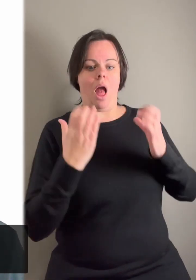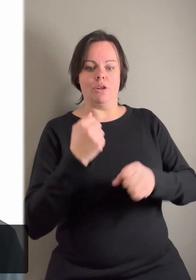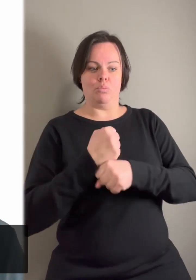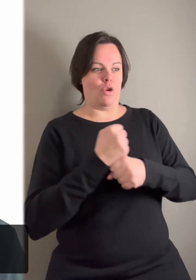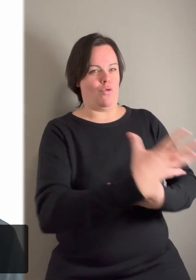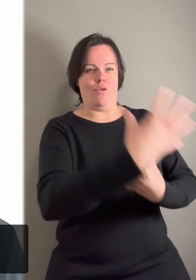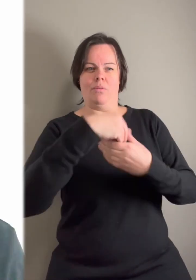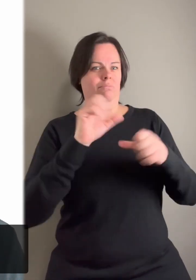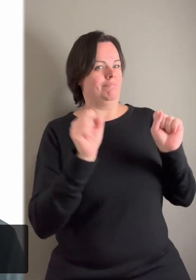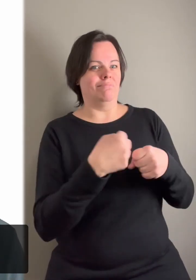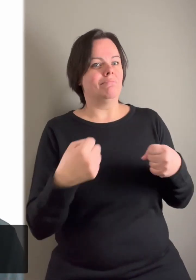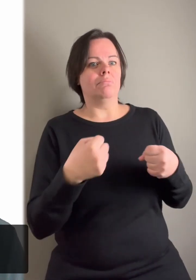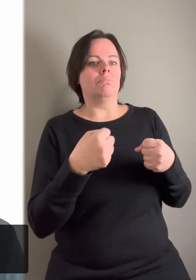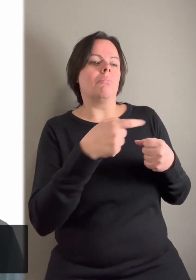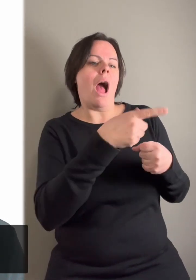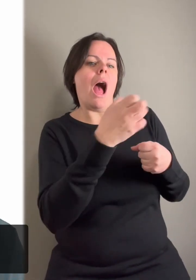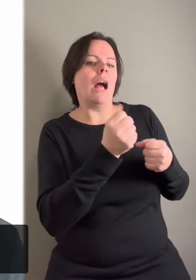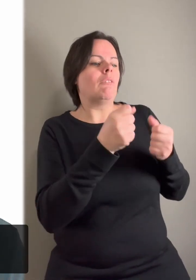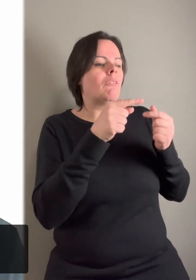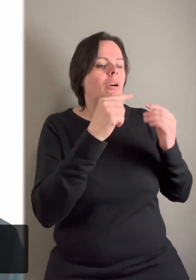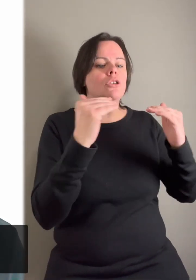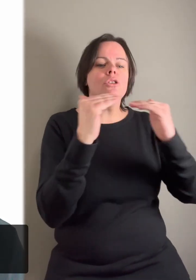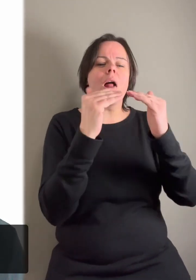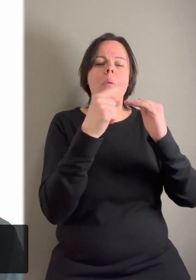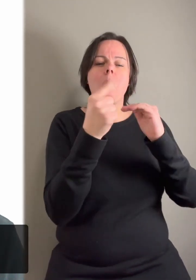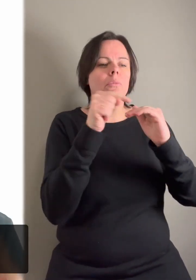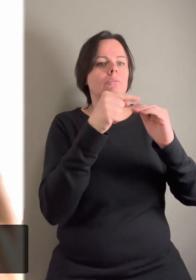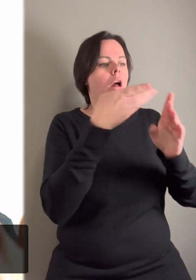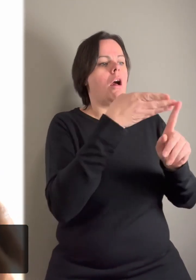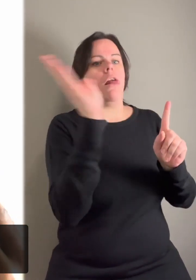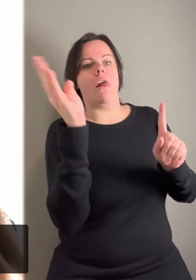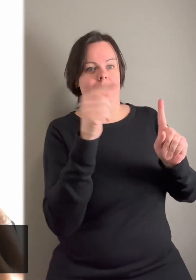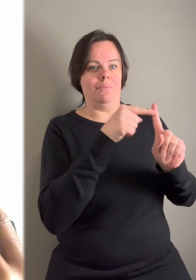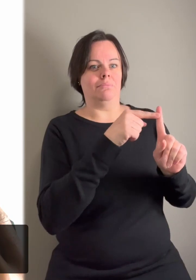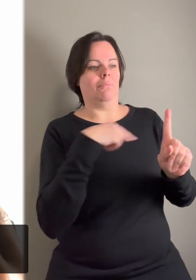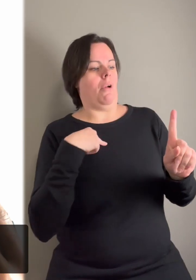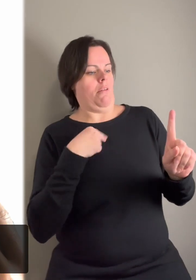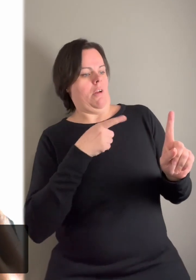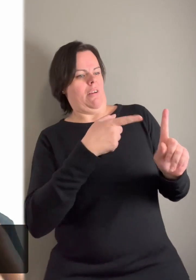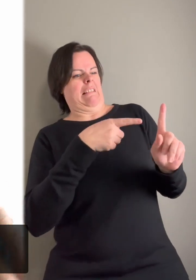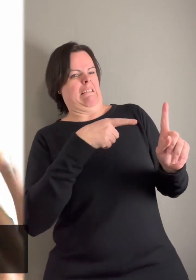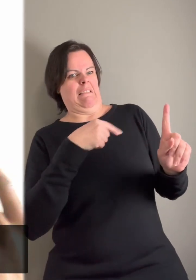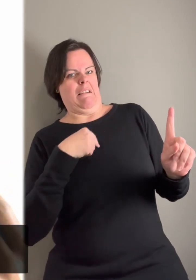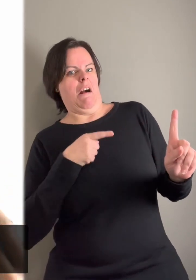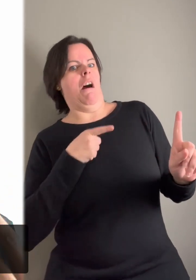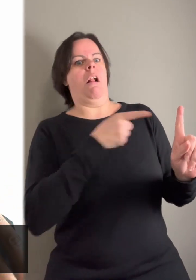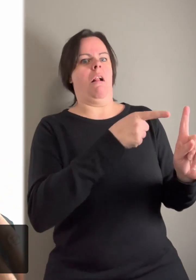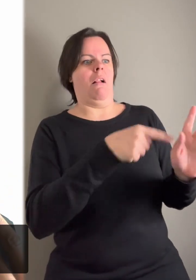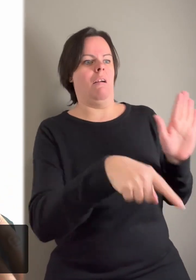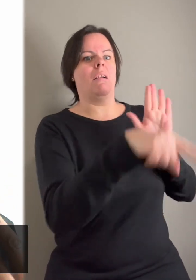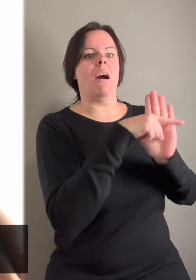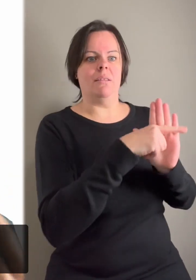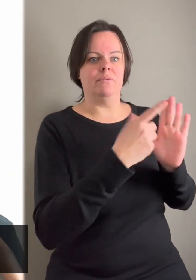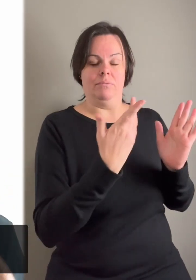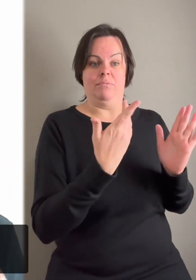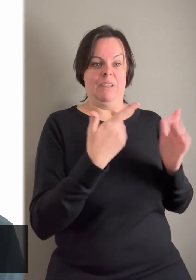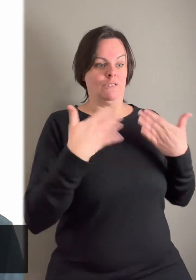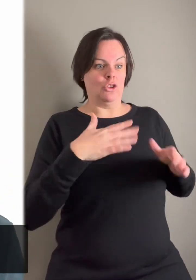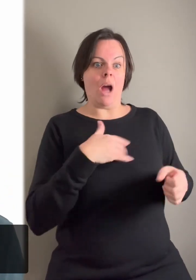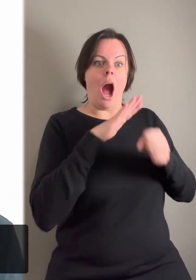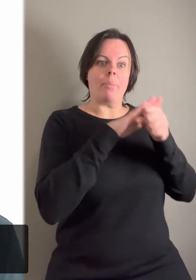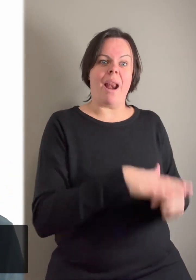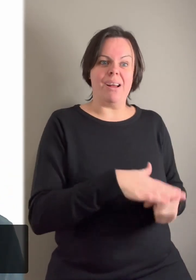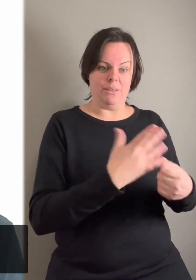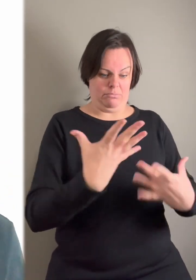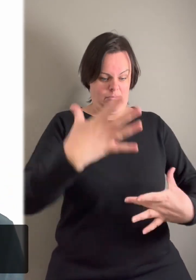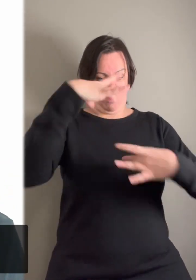working class society may be an indicator of what we've internalized about our own bodies and our own